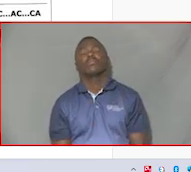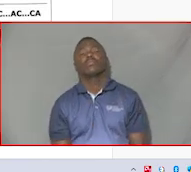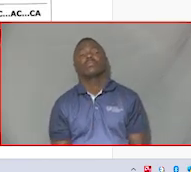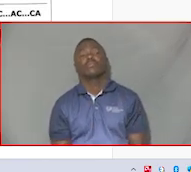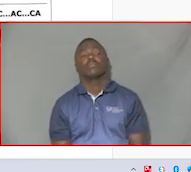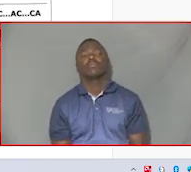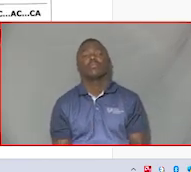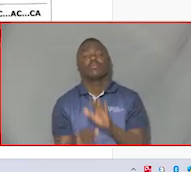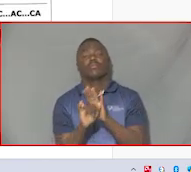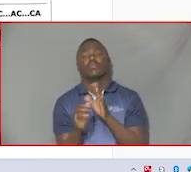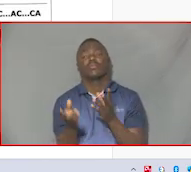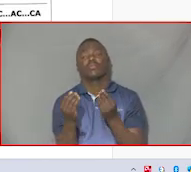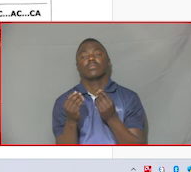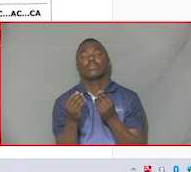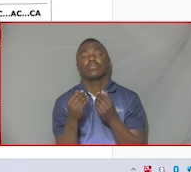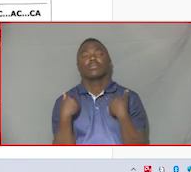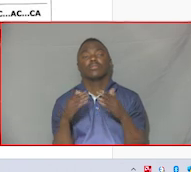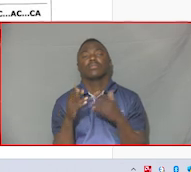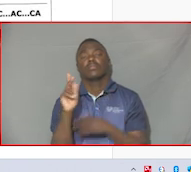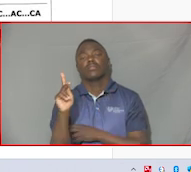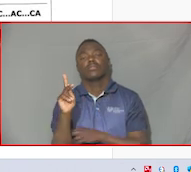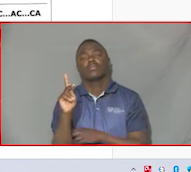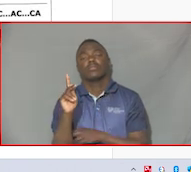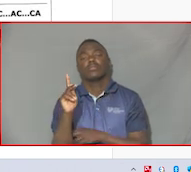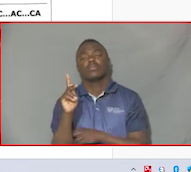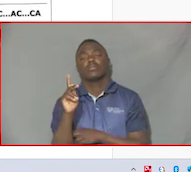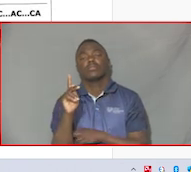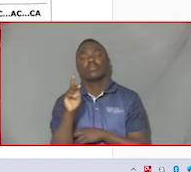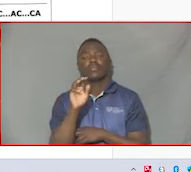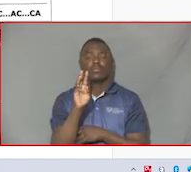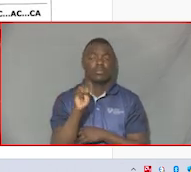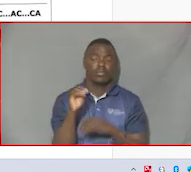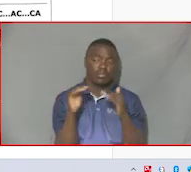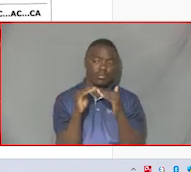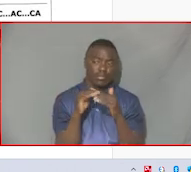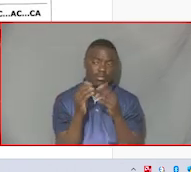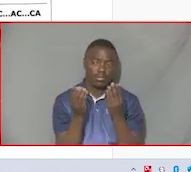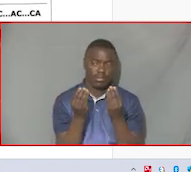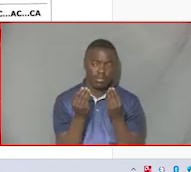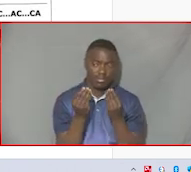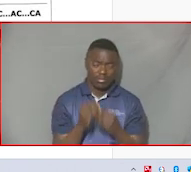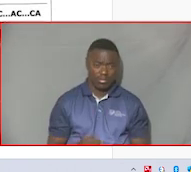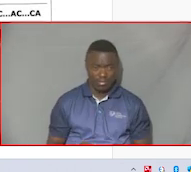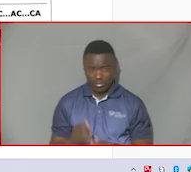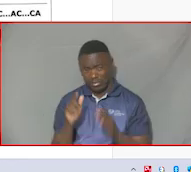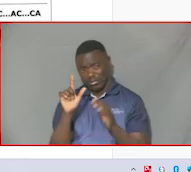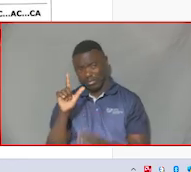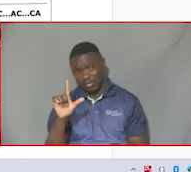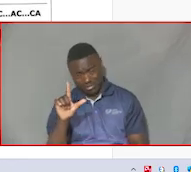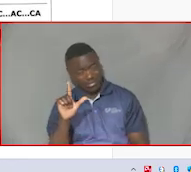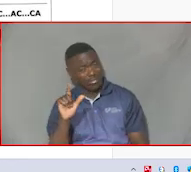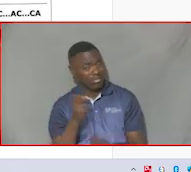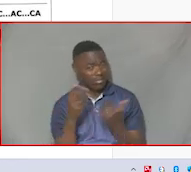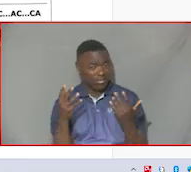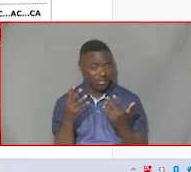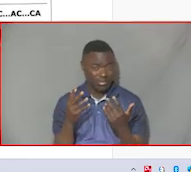the probability that the code will start with a K and end with an even number. Now people, how many letters can I put to the first block?